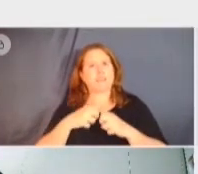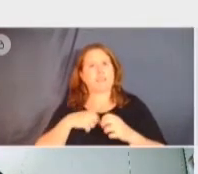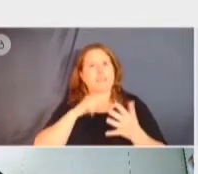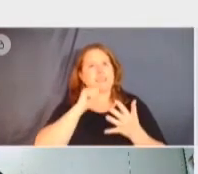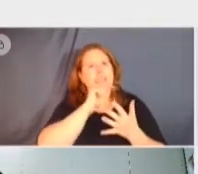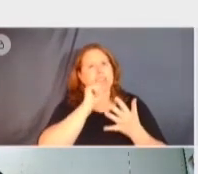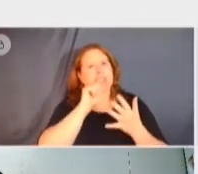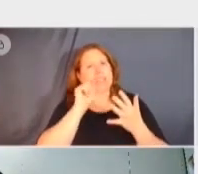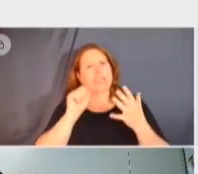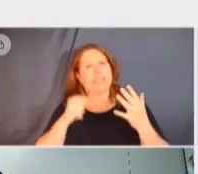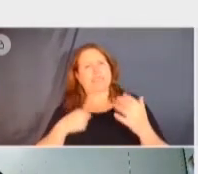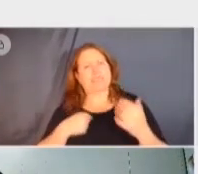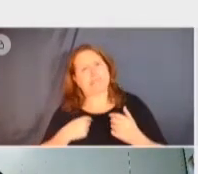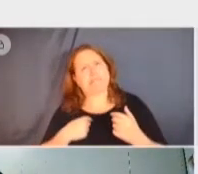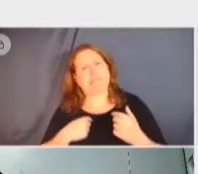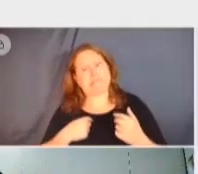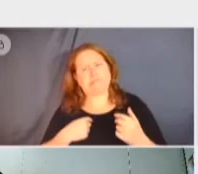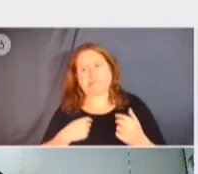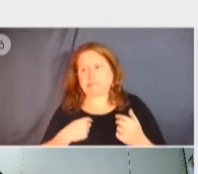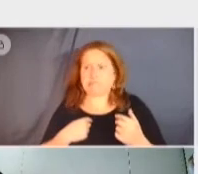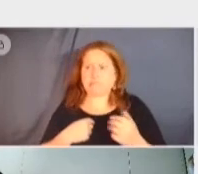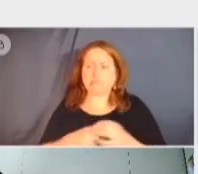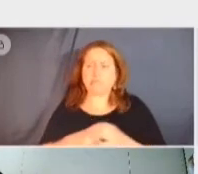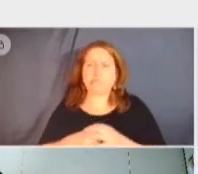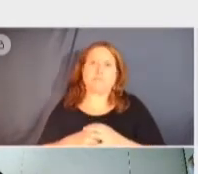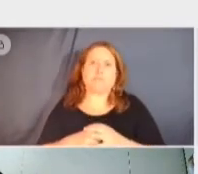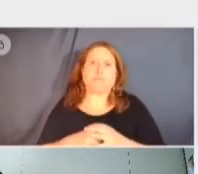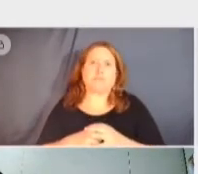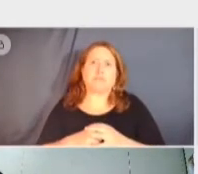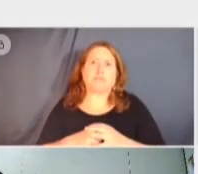legislatively if we approach them creatively.